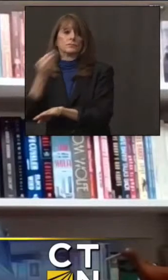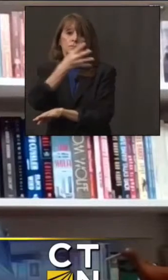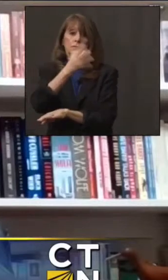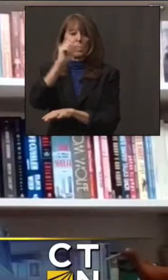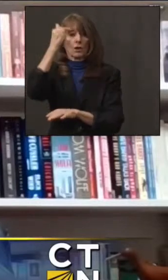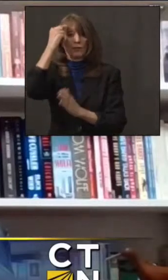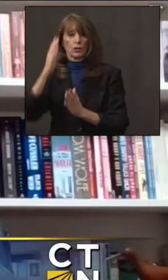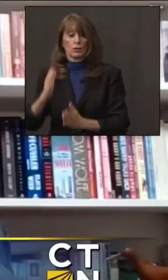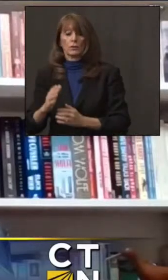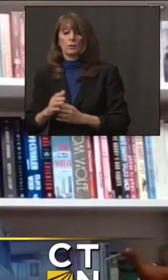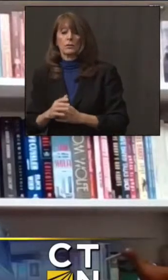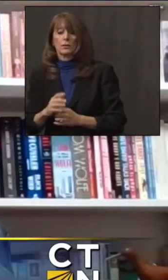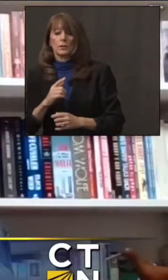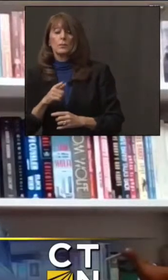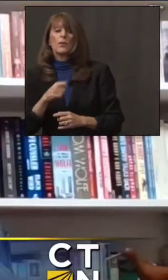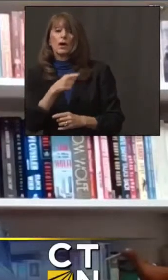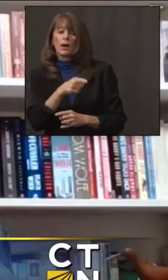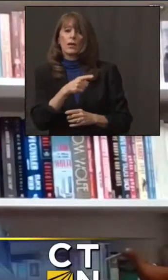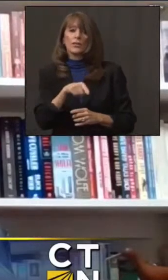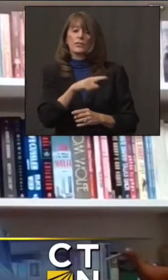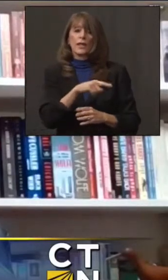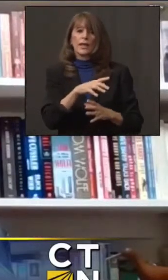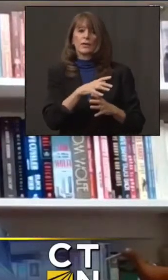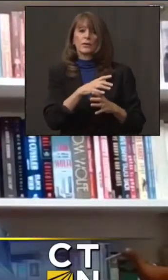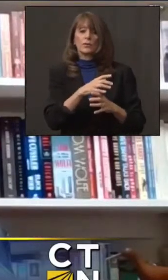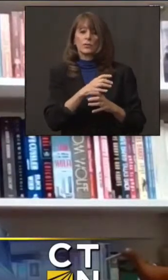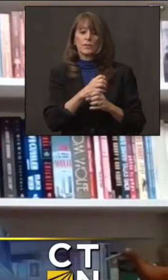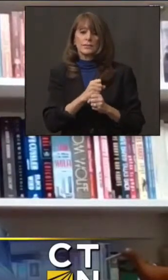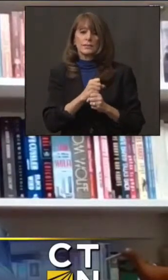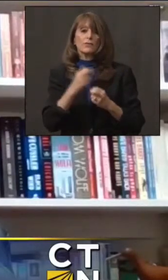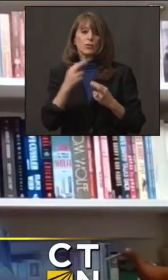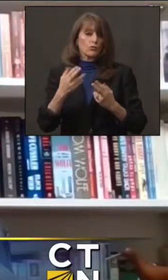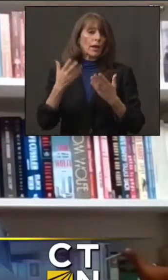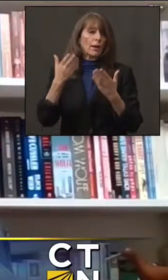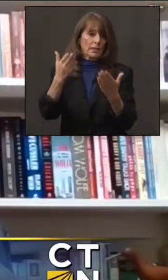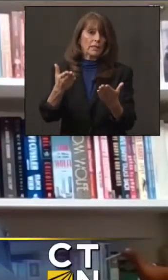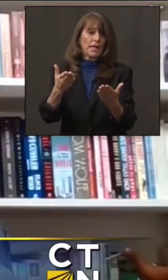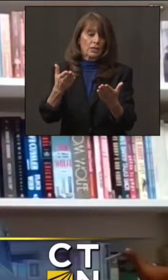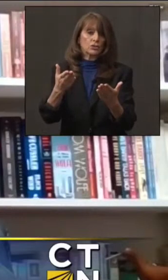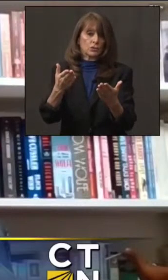they did receive the sum of the recommendation